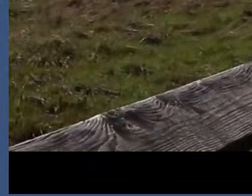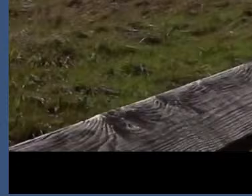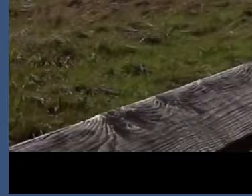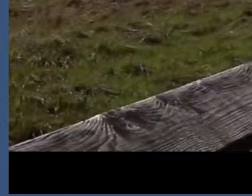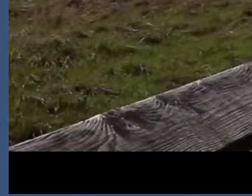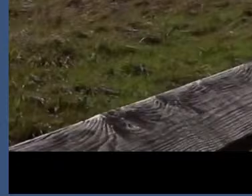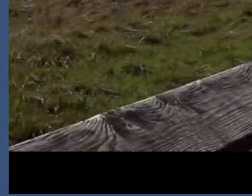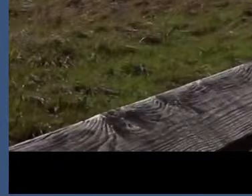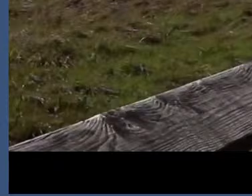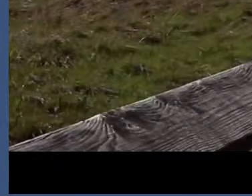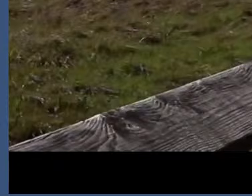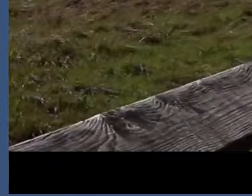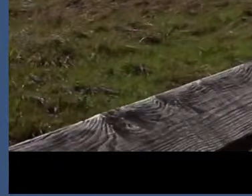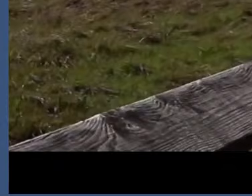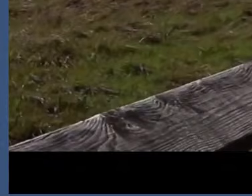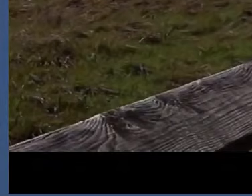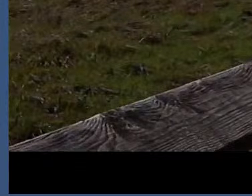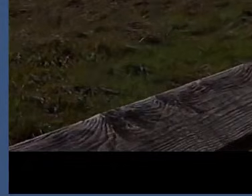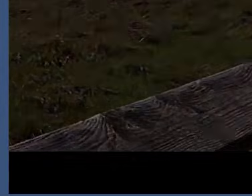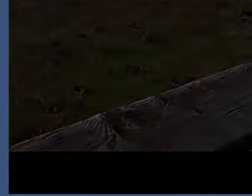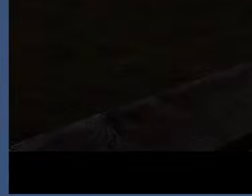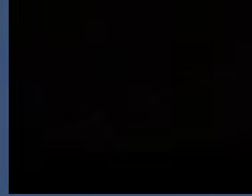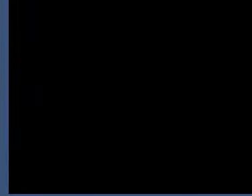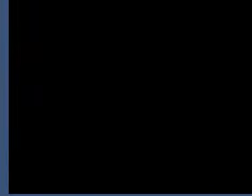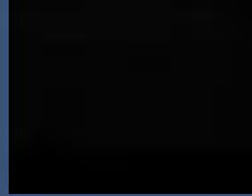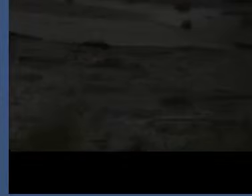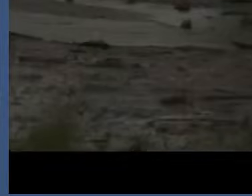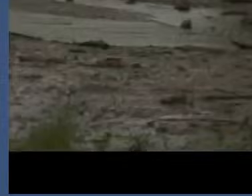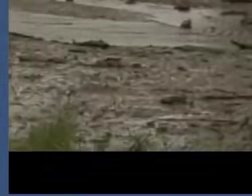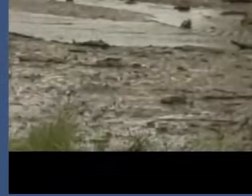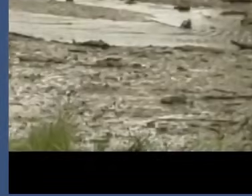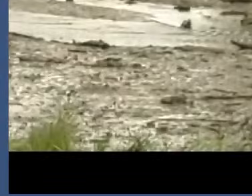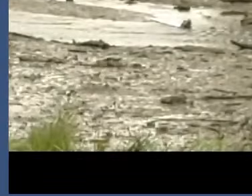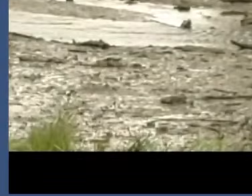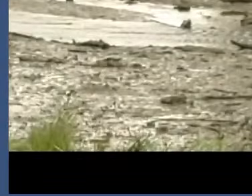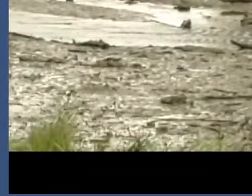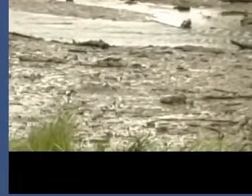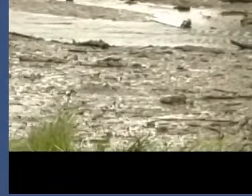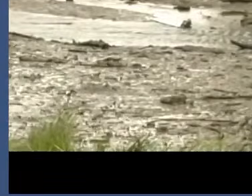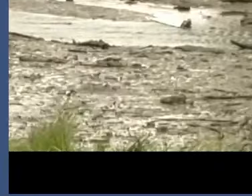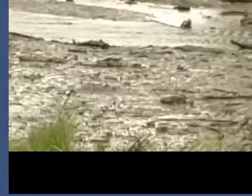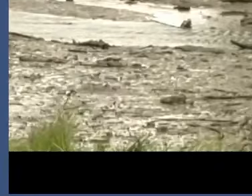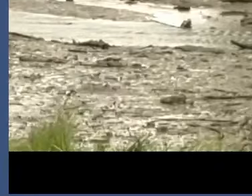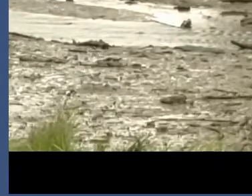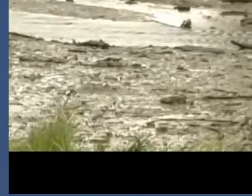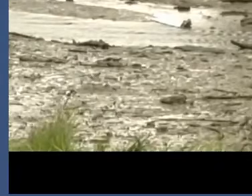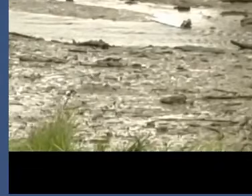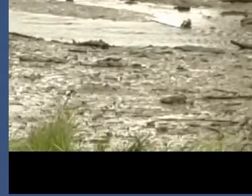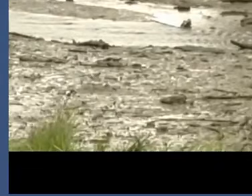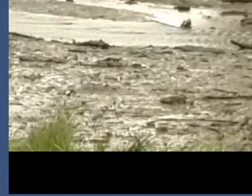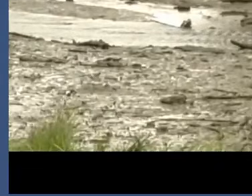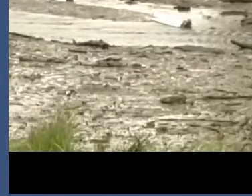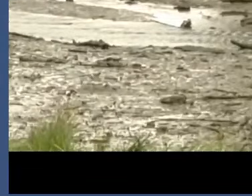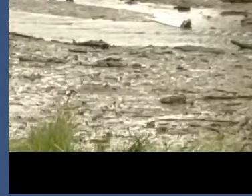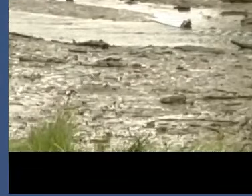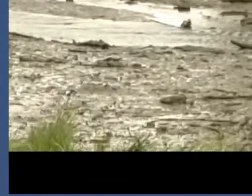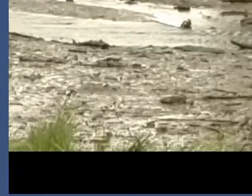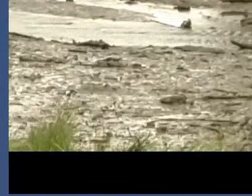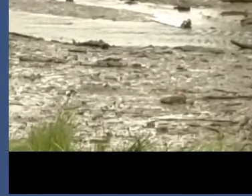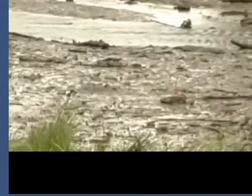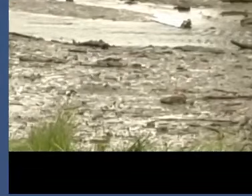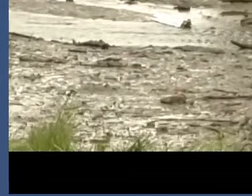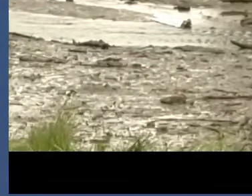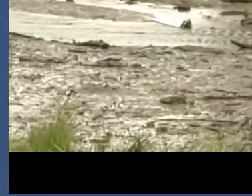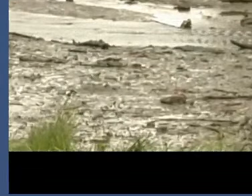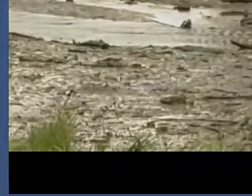Boy, if you're a bird lover or ever just wanted to do it for one day, this is the place to visit. This is one of my favorite